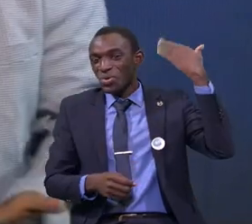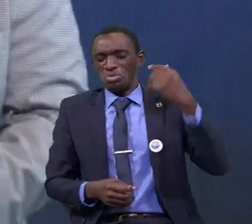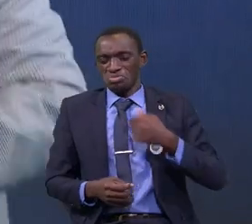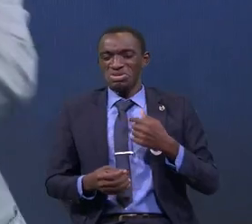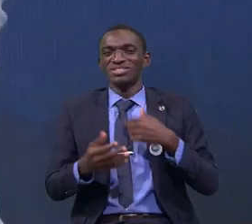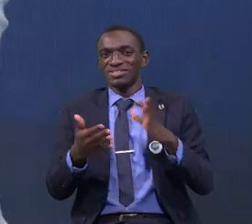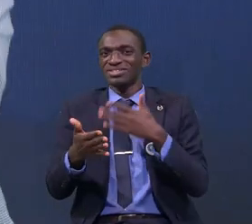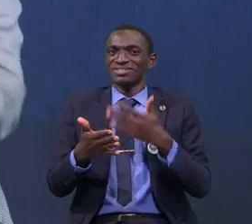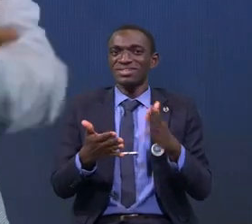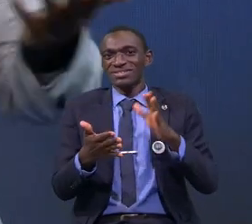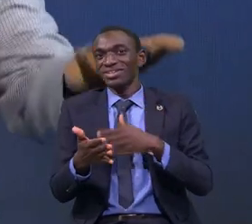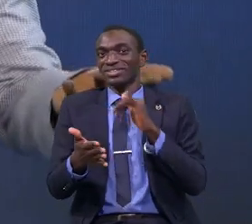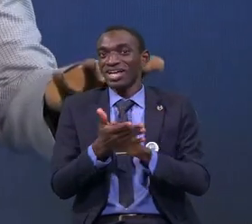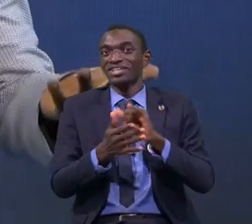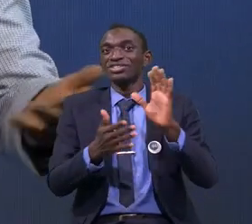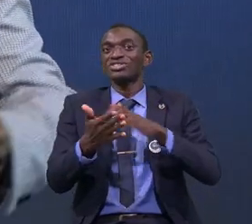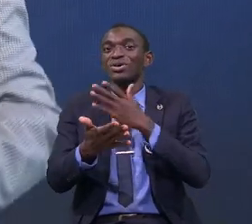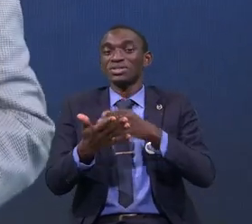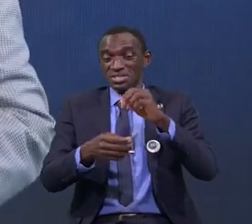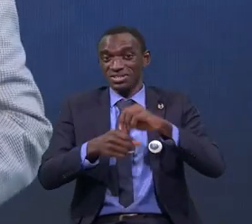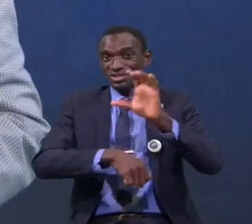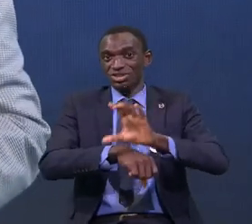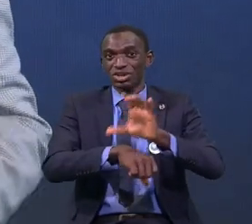that song in the church service.